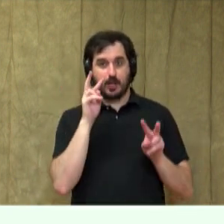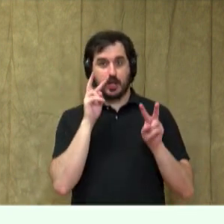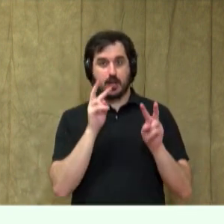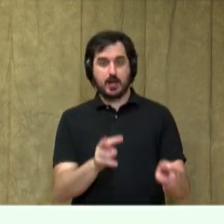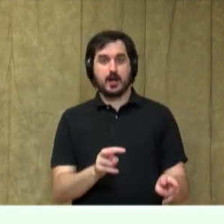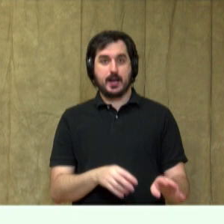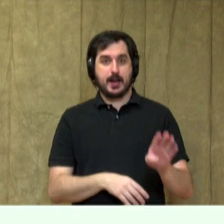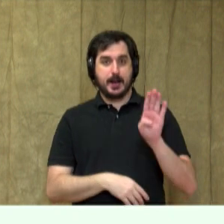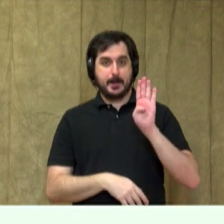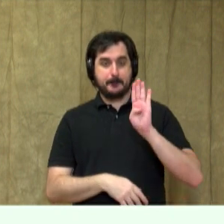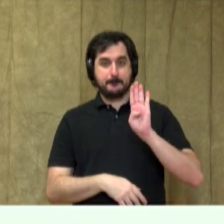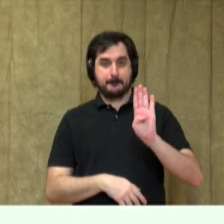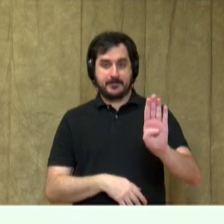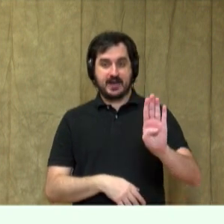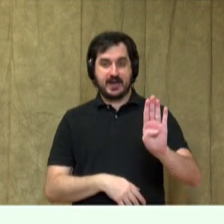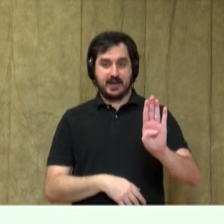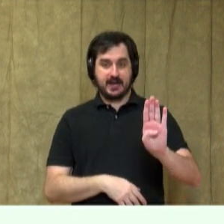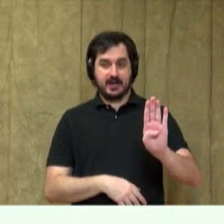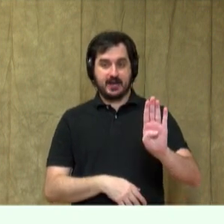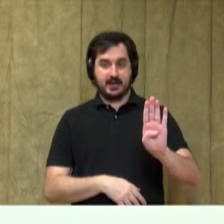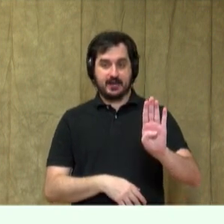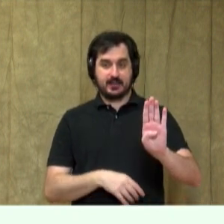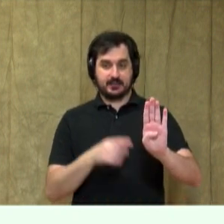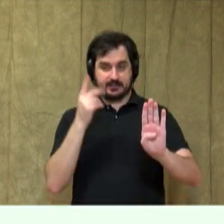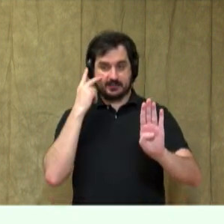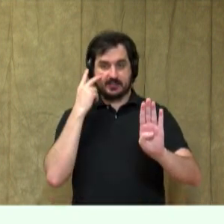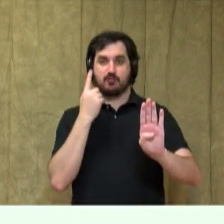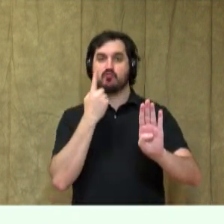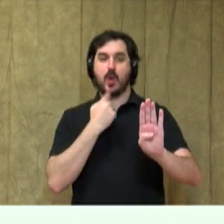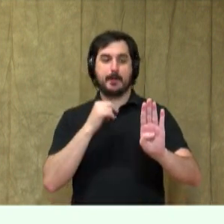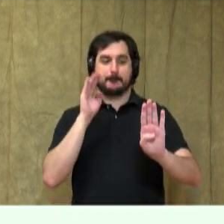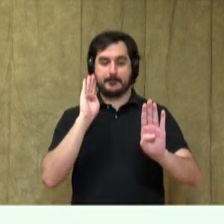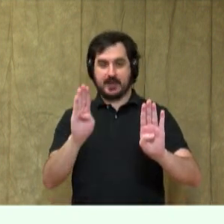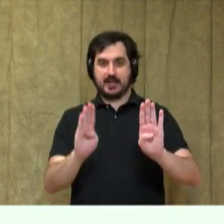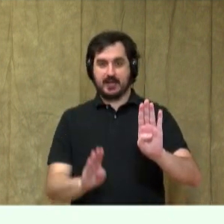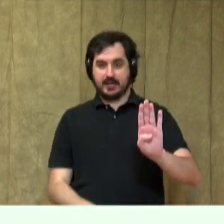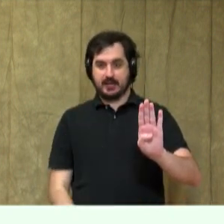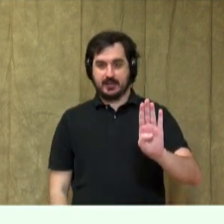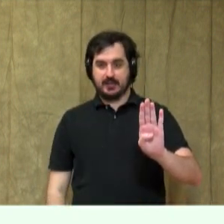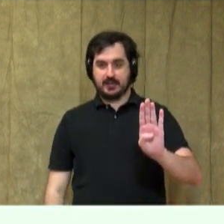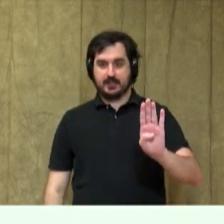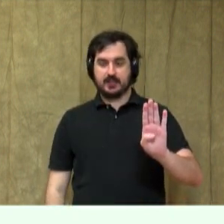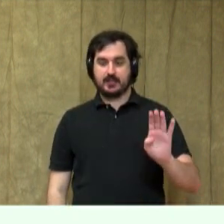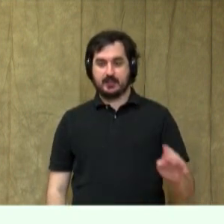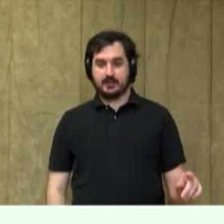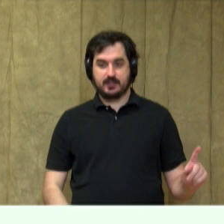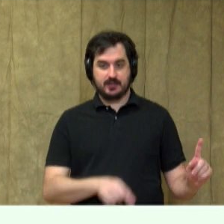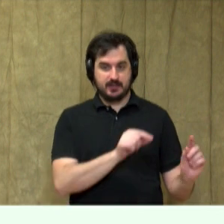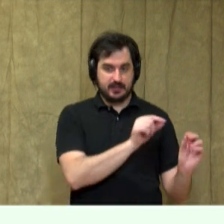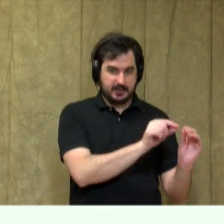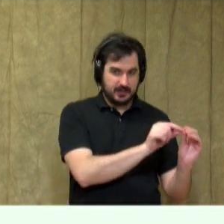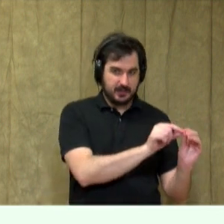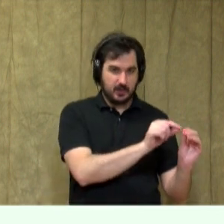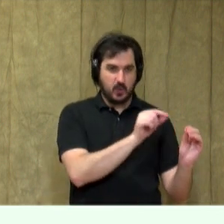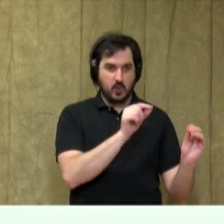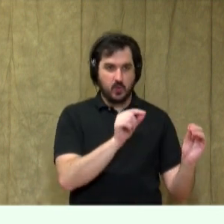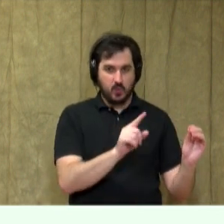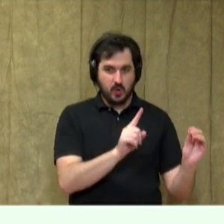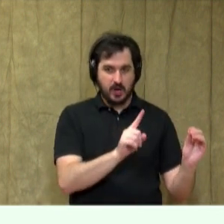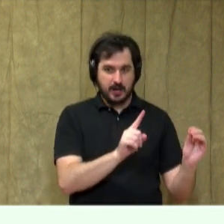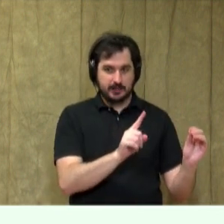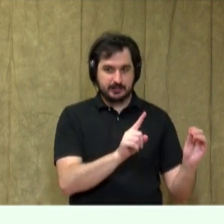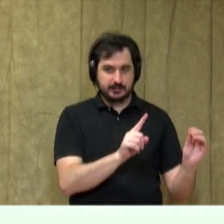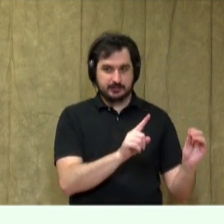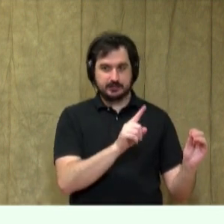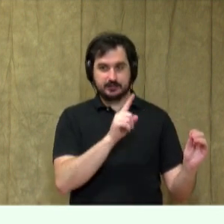going to move over to the X-axis first. I'm going to move over here. And the reason